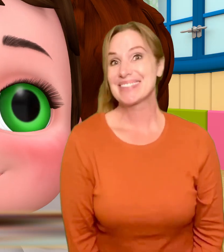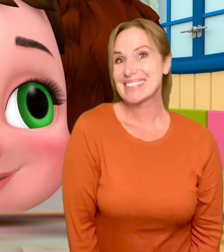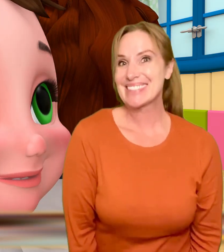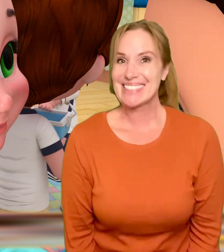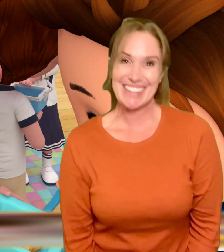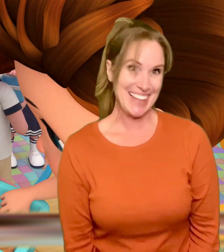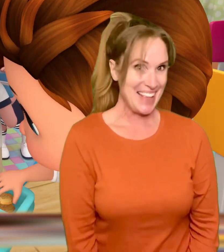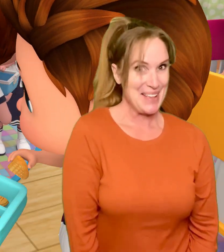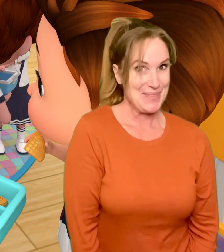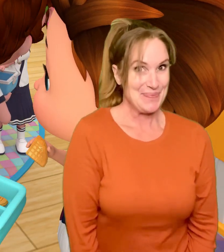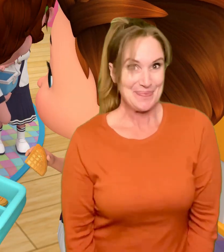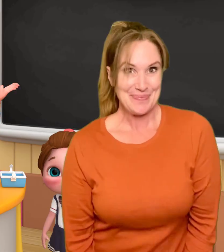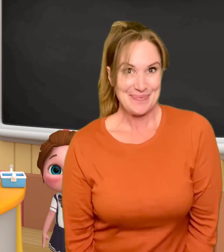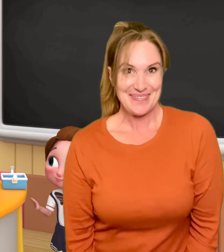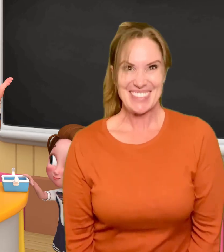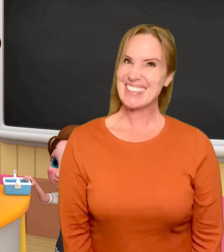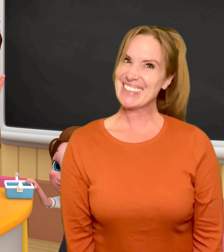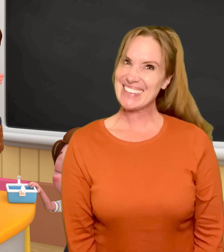ends.